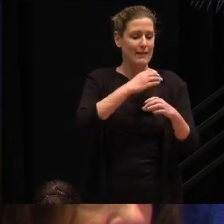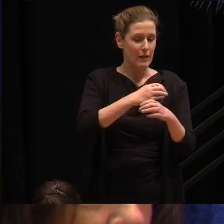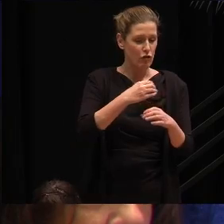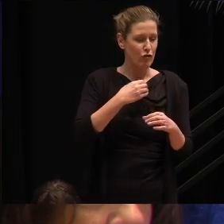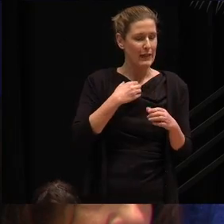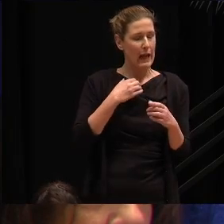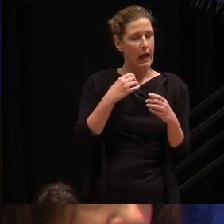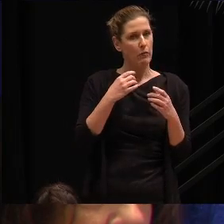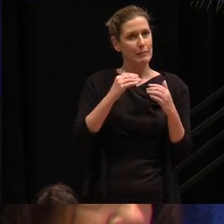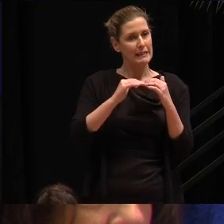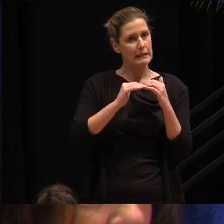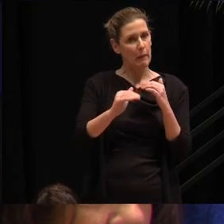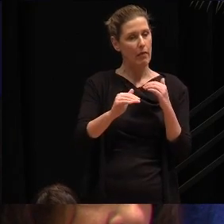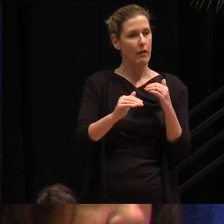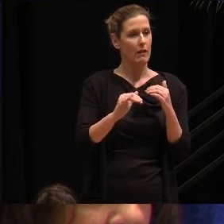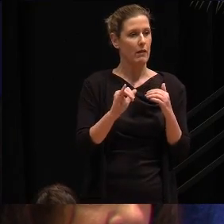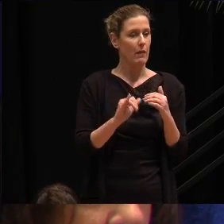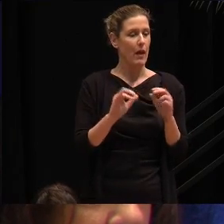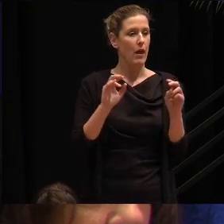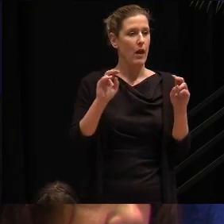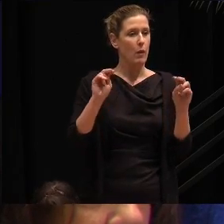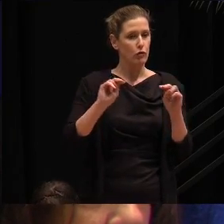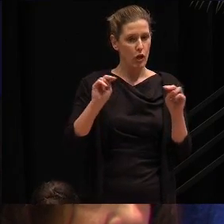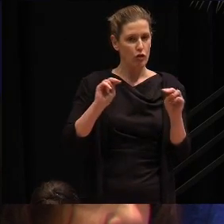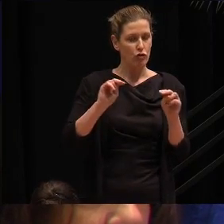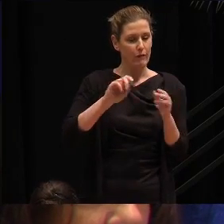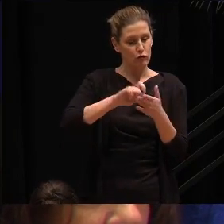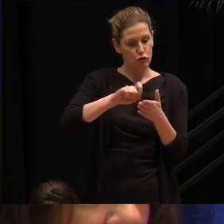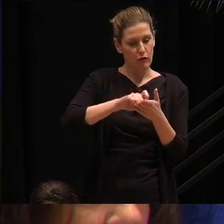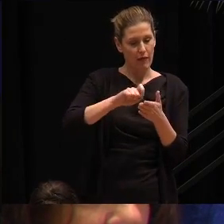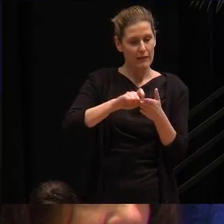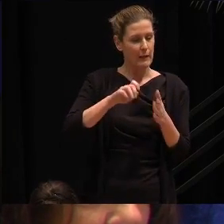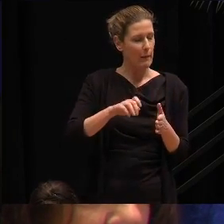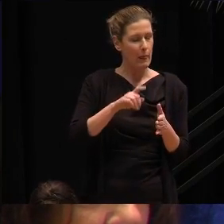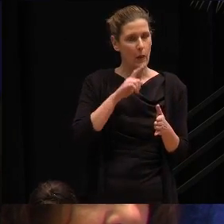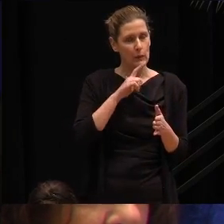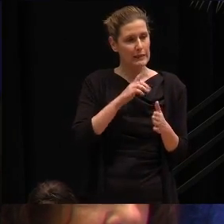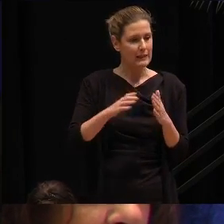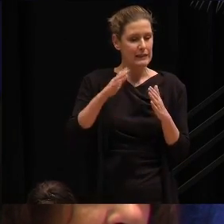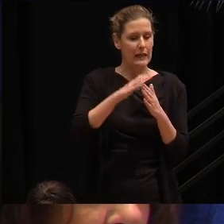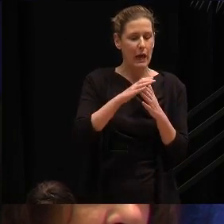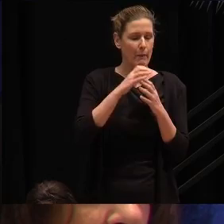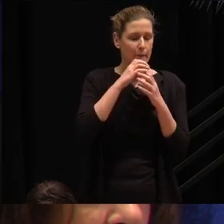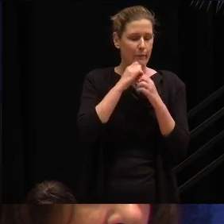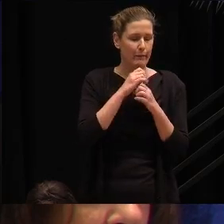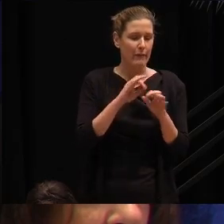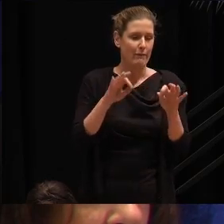stability where objective journalism was the premier value of